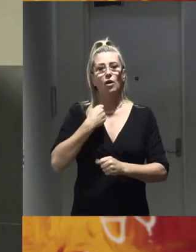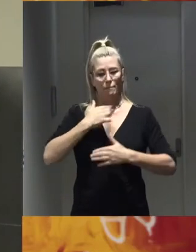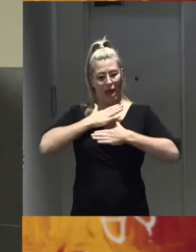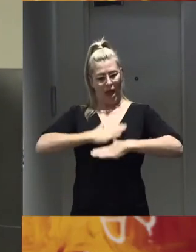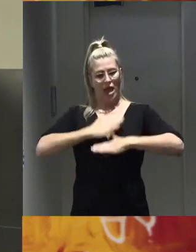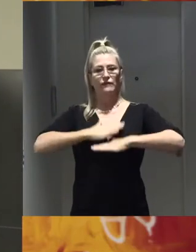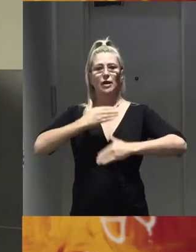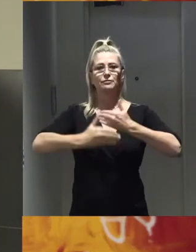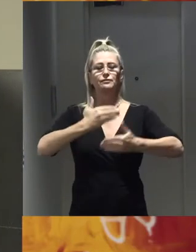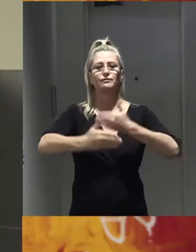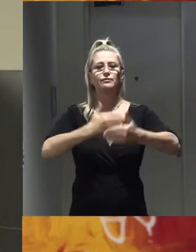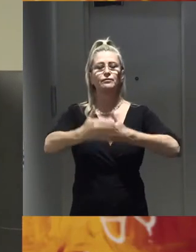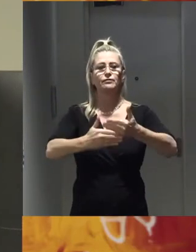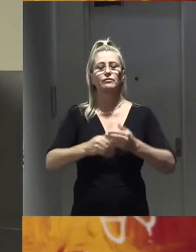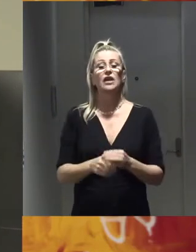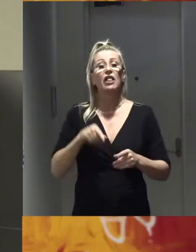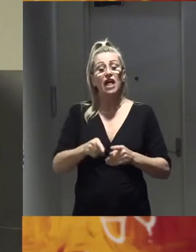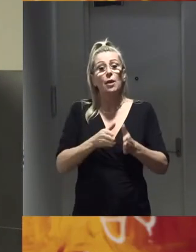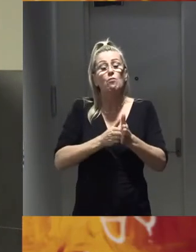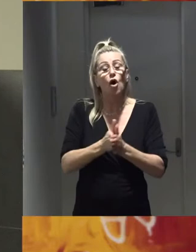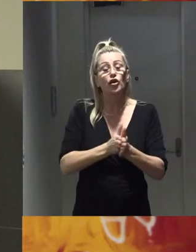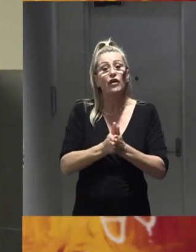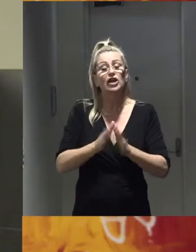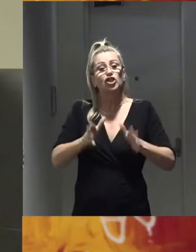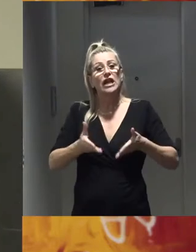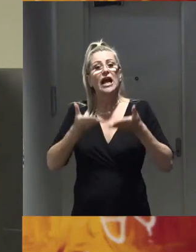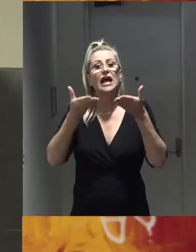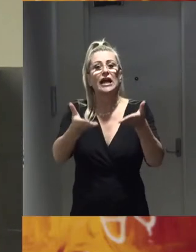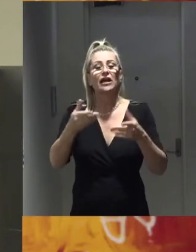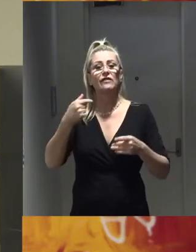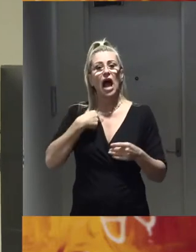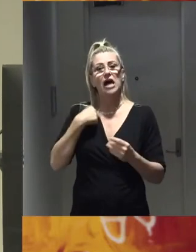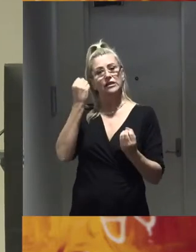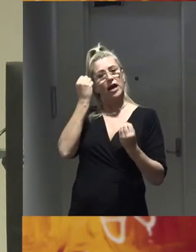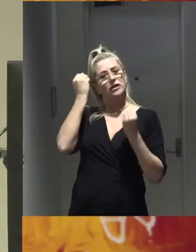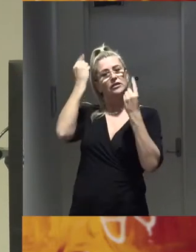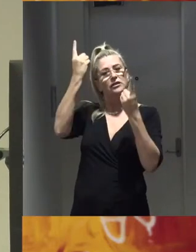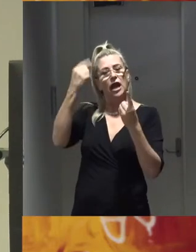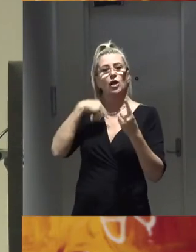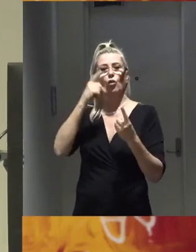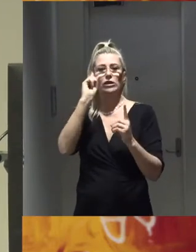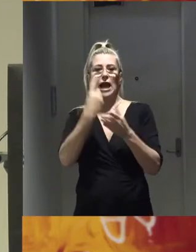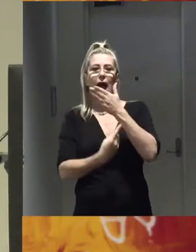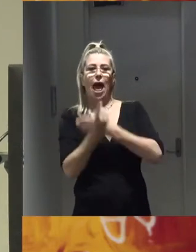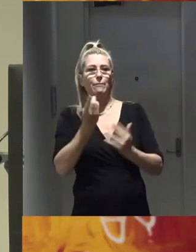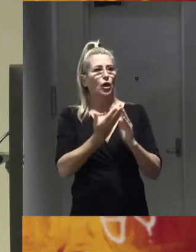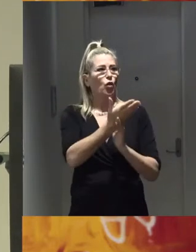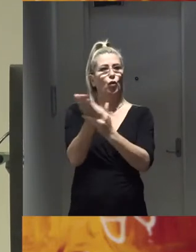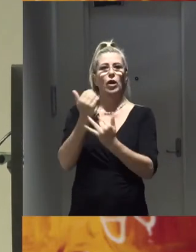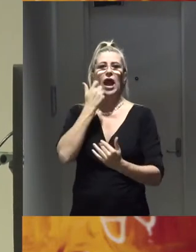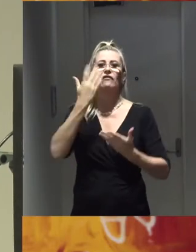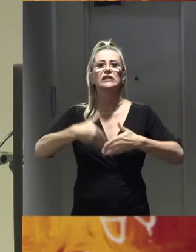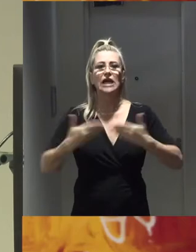behaviour, and it also provides a framework for interpreting everyday life experience.